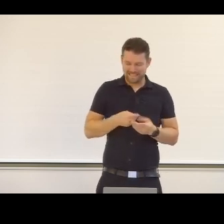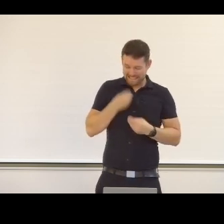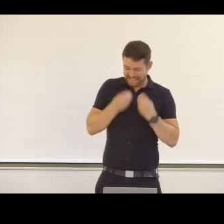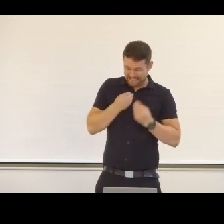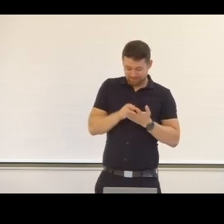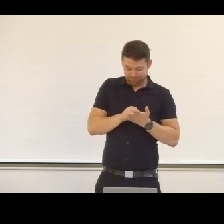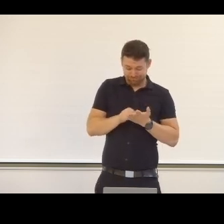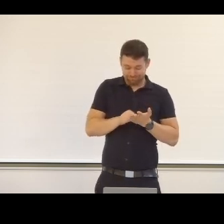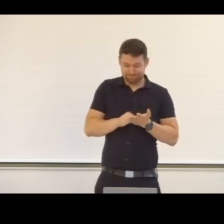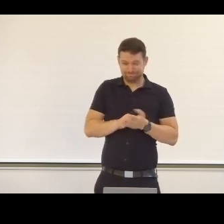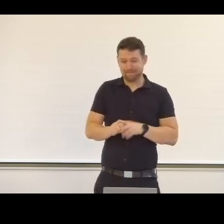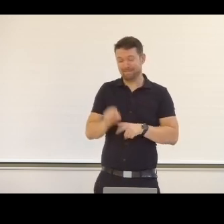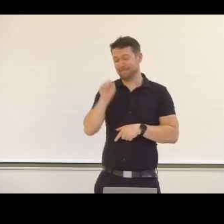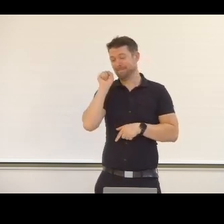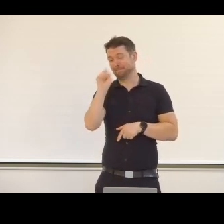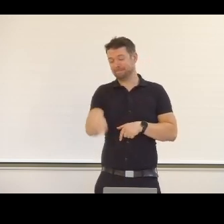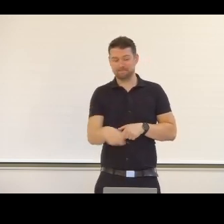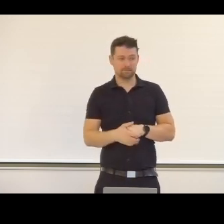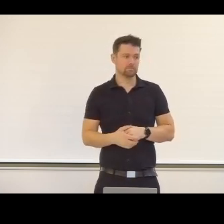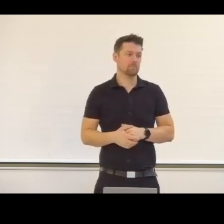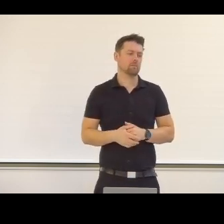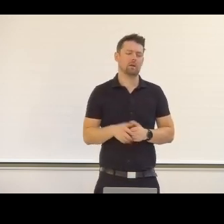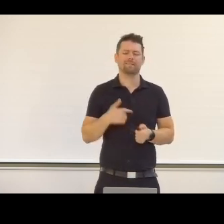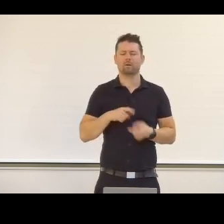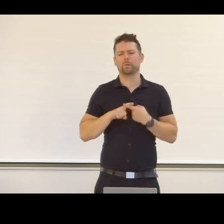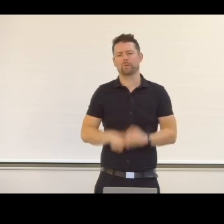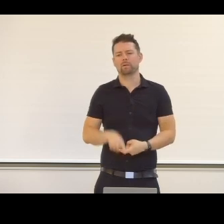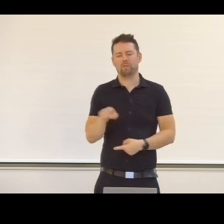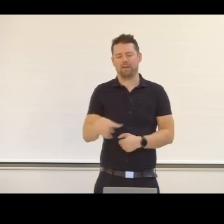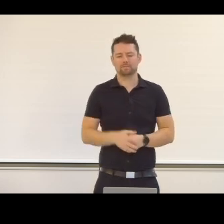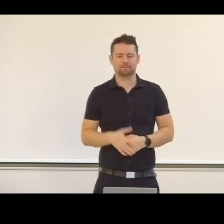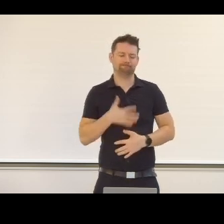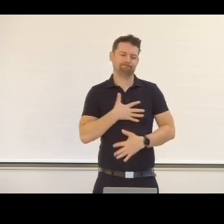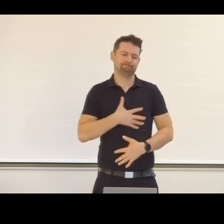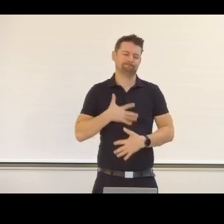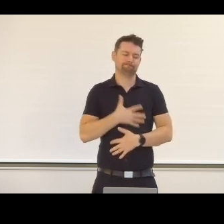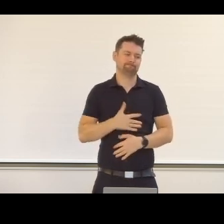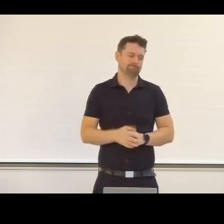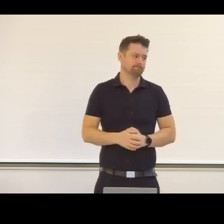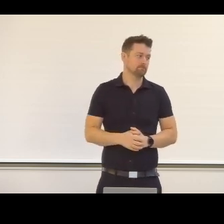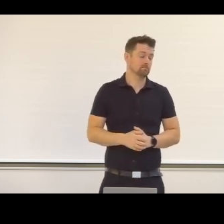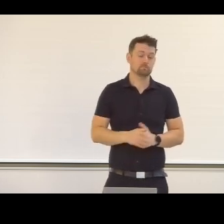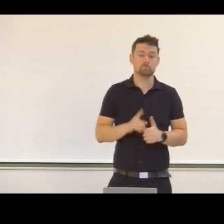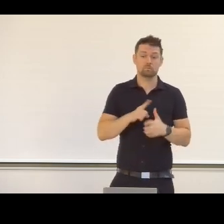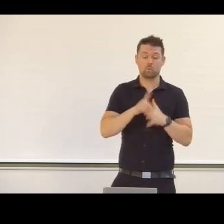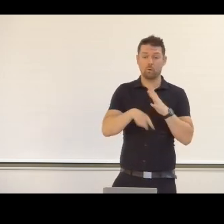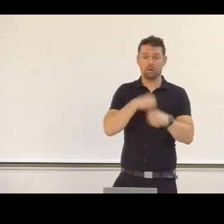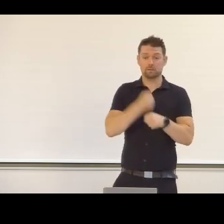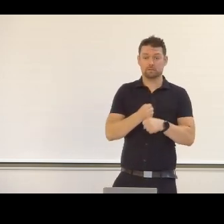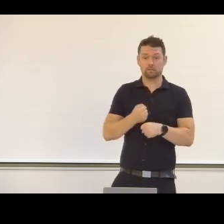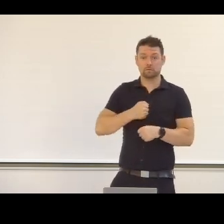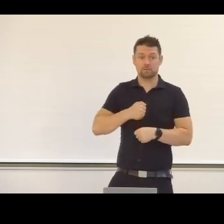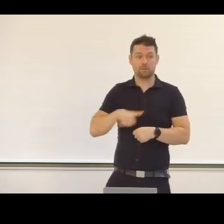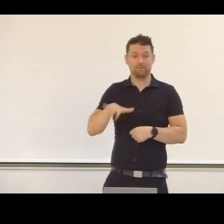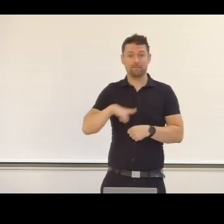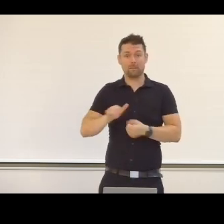what I would do every evening, and I was relying a lot on that. And in August, my family and friends, well, they